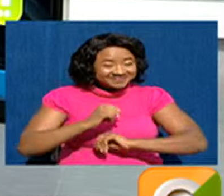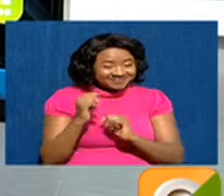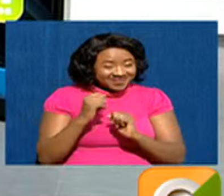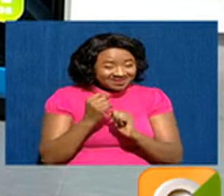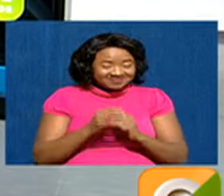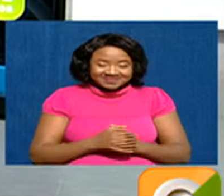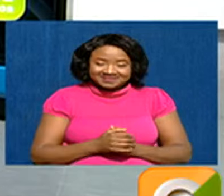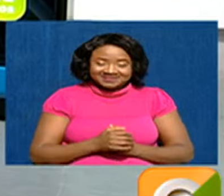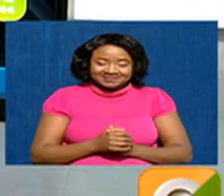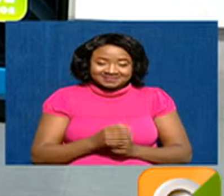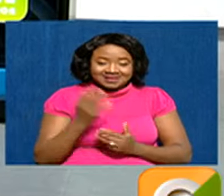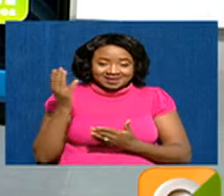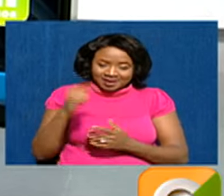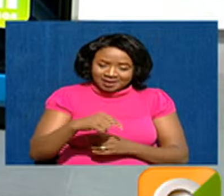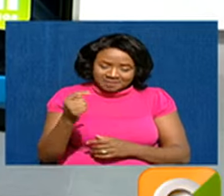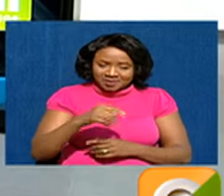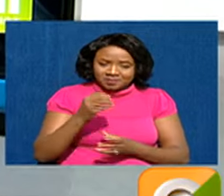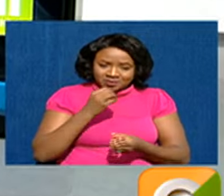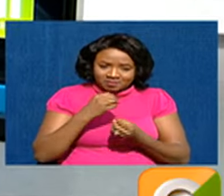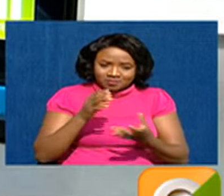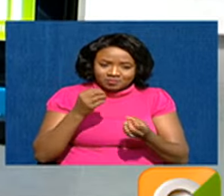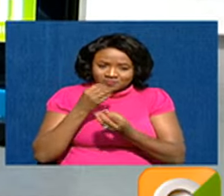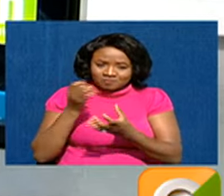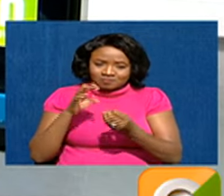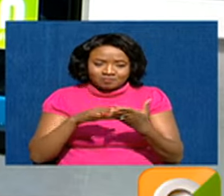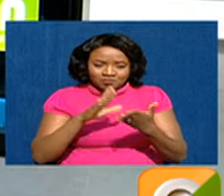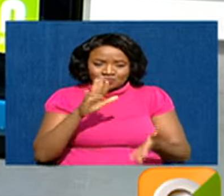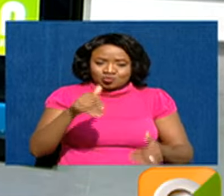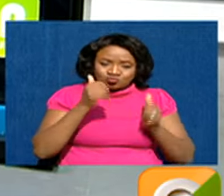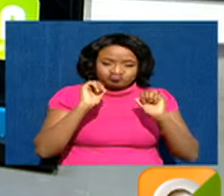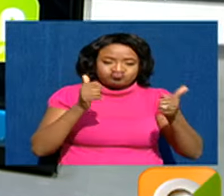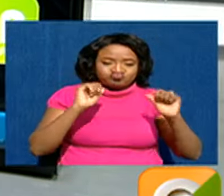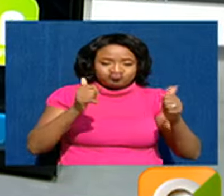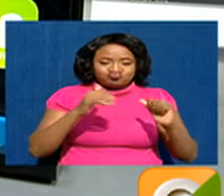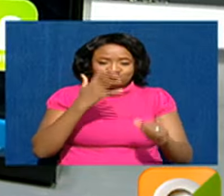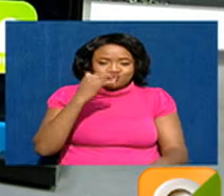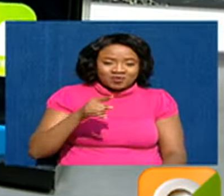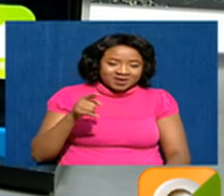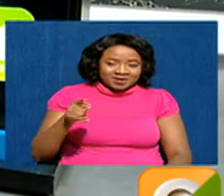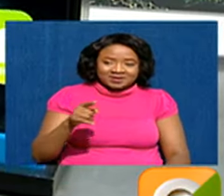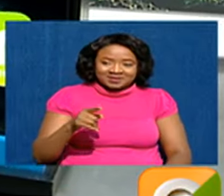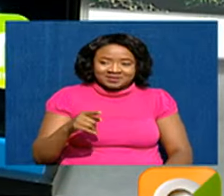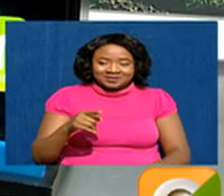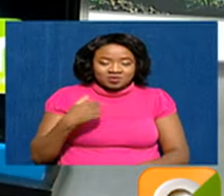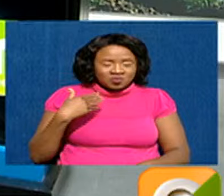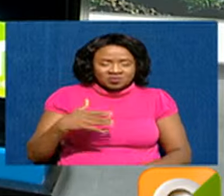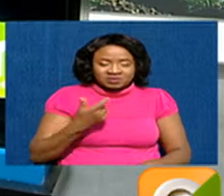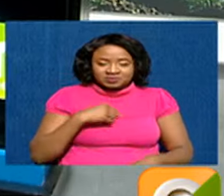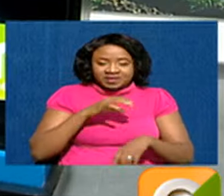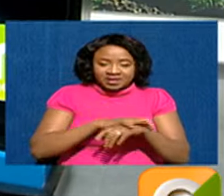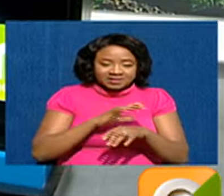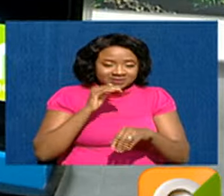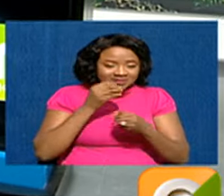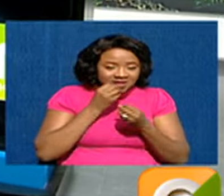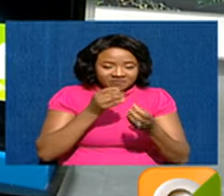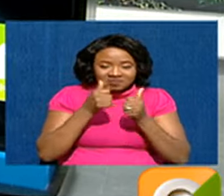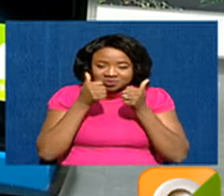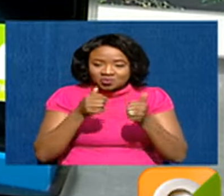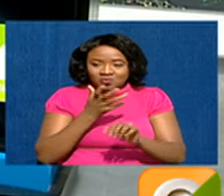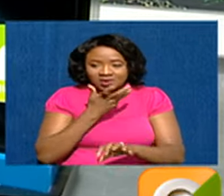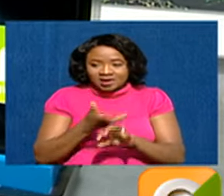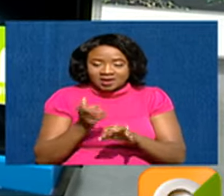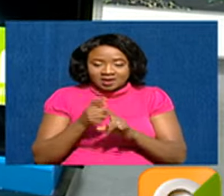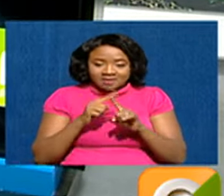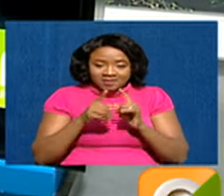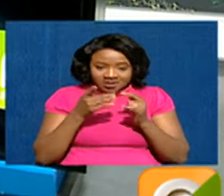you, sir. Come back when you have more good stuff, good news to tell us. There's usually not very much good news to say, but this is probably a game